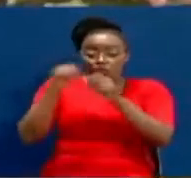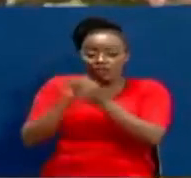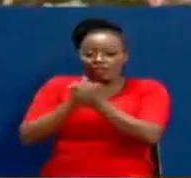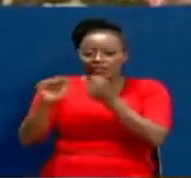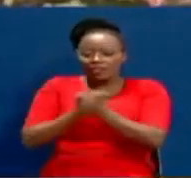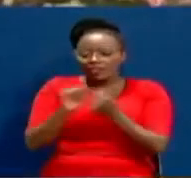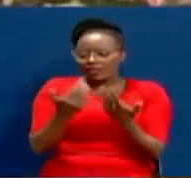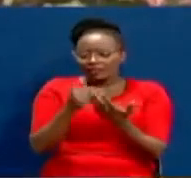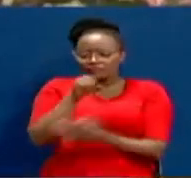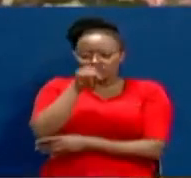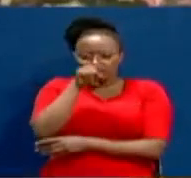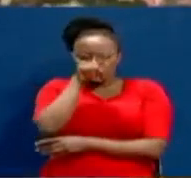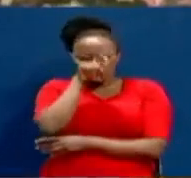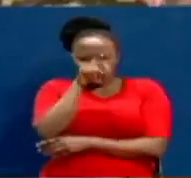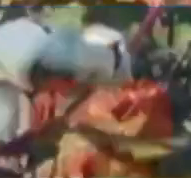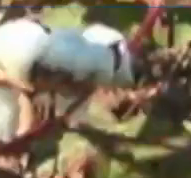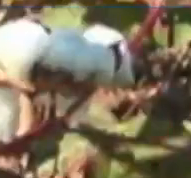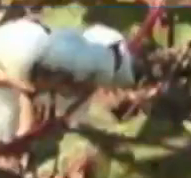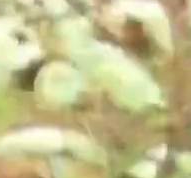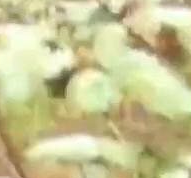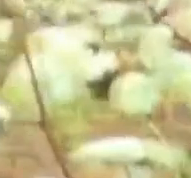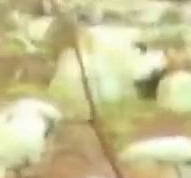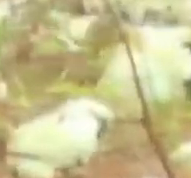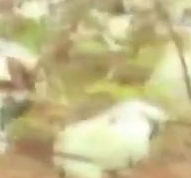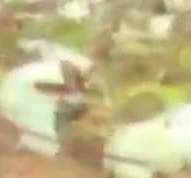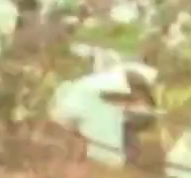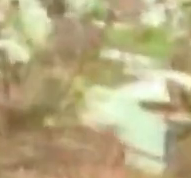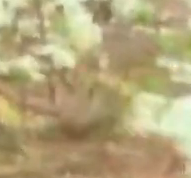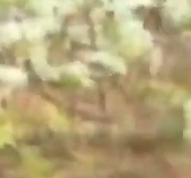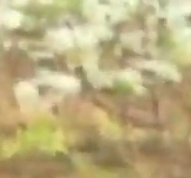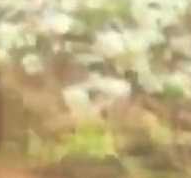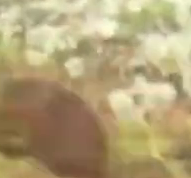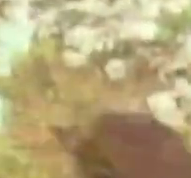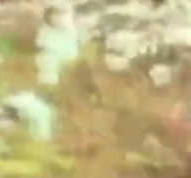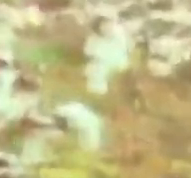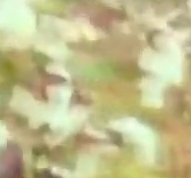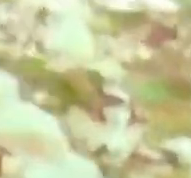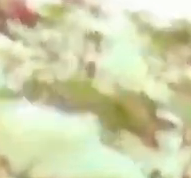destructive insects that destroy cotton crops. Faisal Ahmed, Citizen TV, Nairobi.